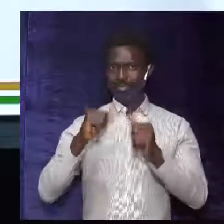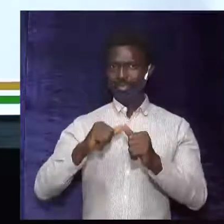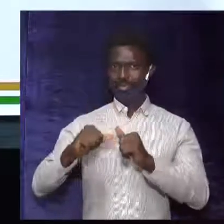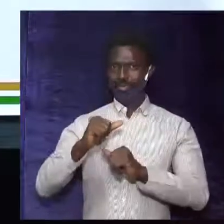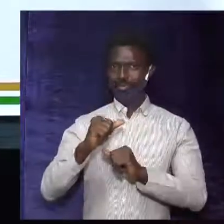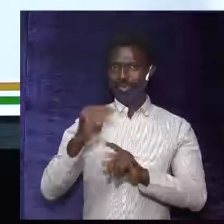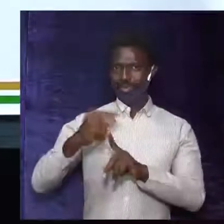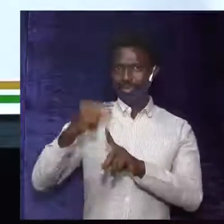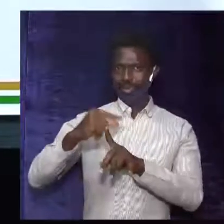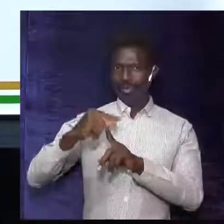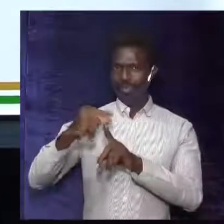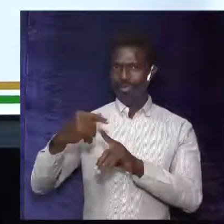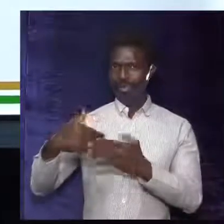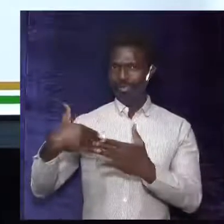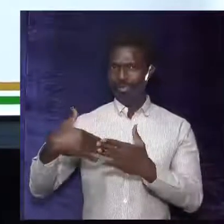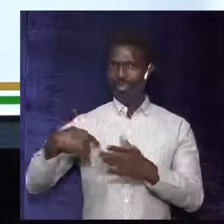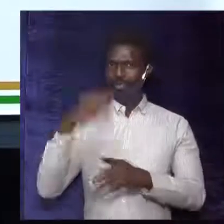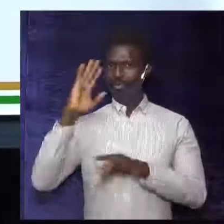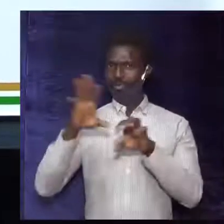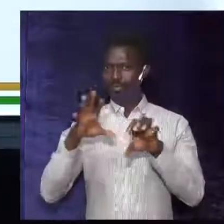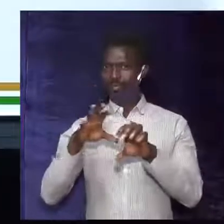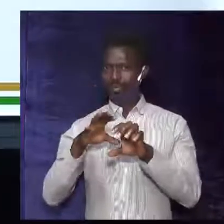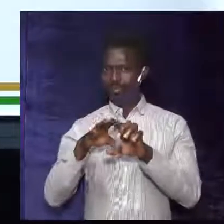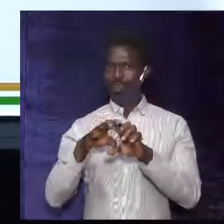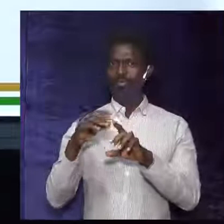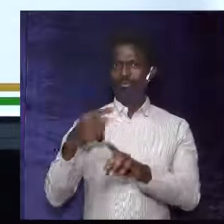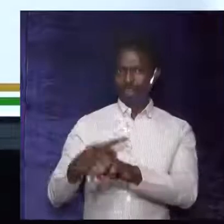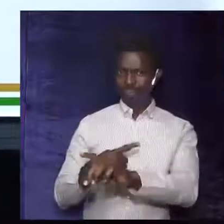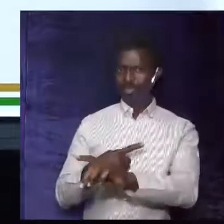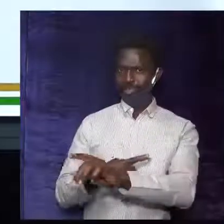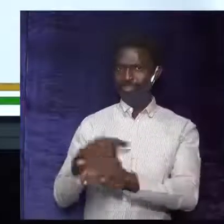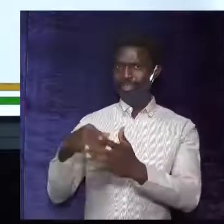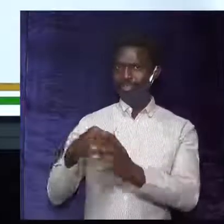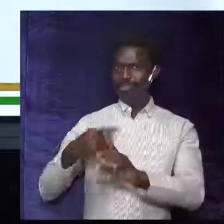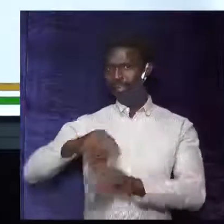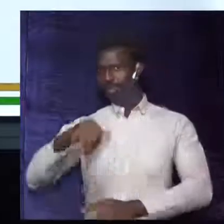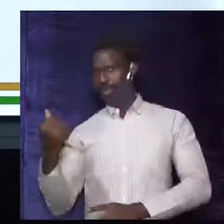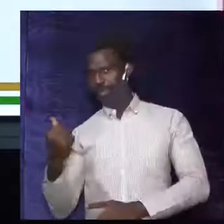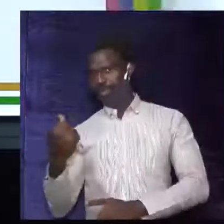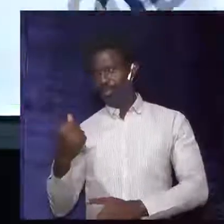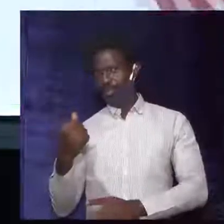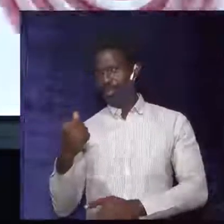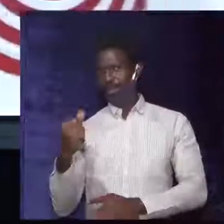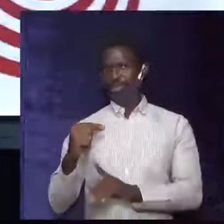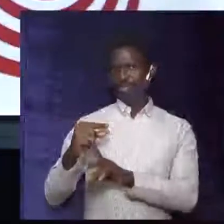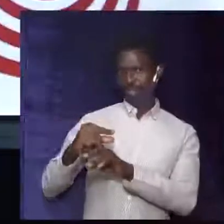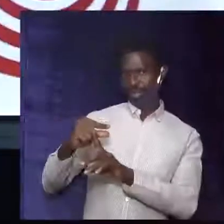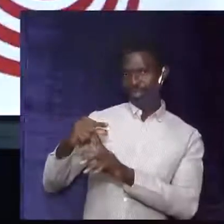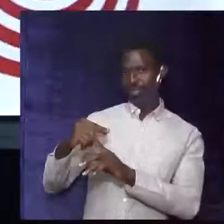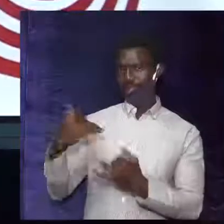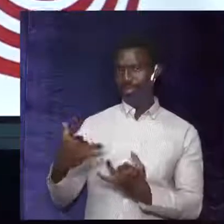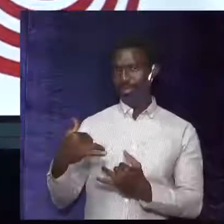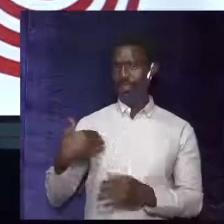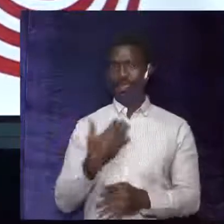before, but we'll approach angles from another angle. All right, let's see what